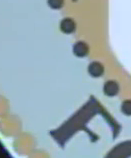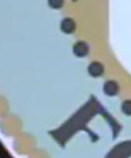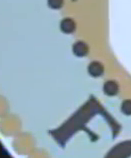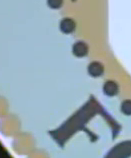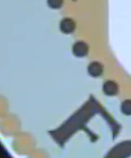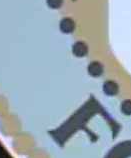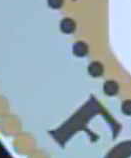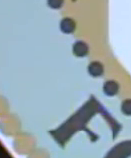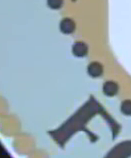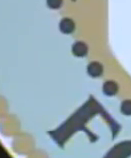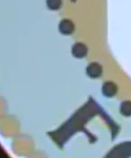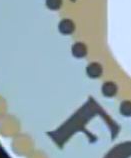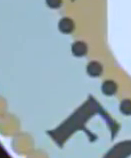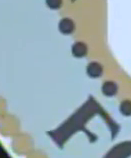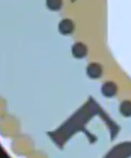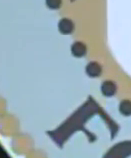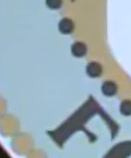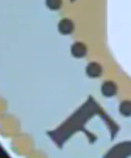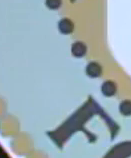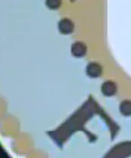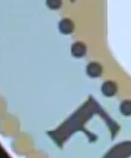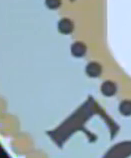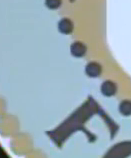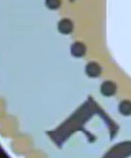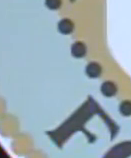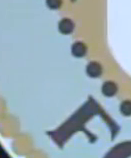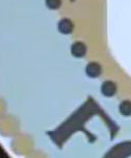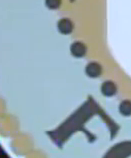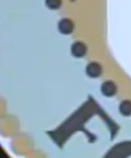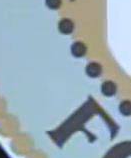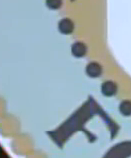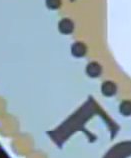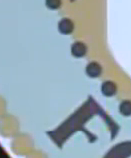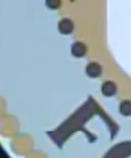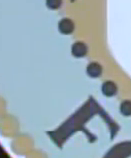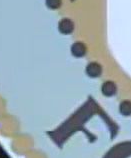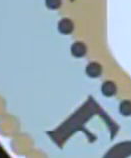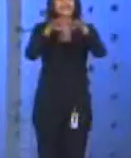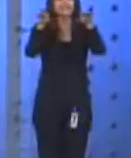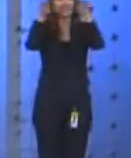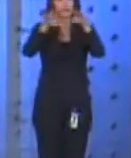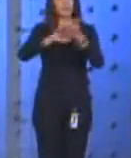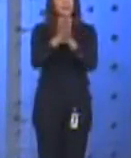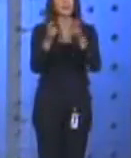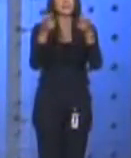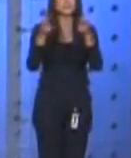worked her way up the DWP ranks and broke 7 glass ceilings to become general manager.